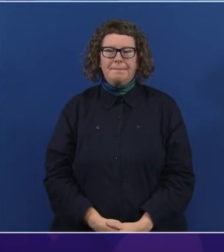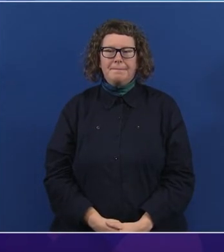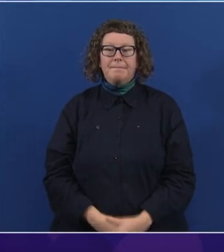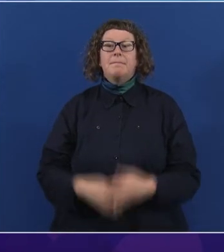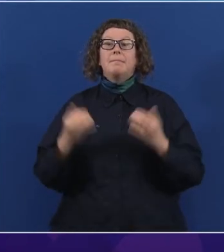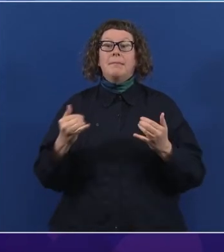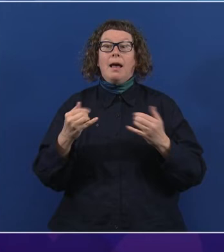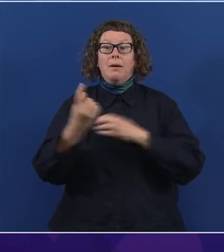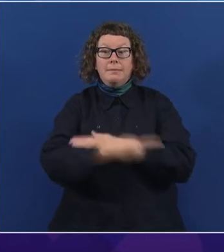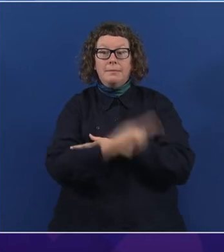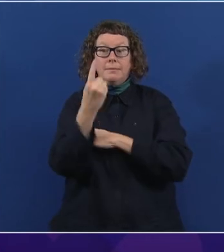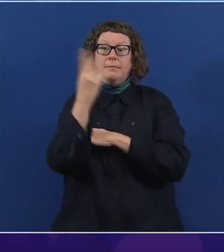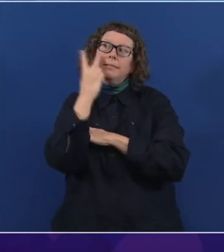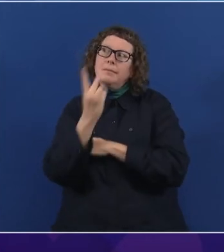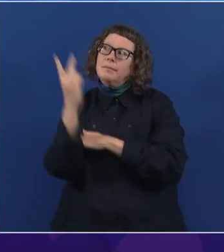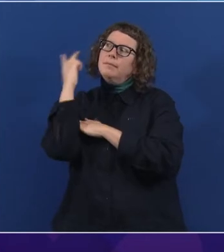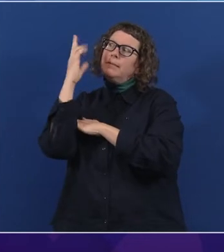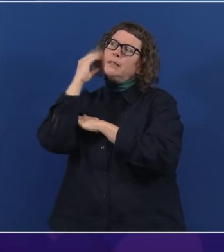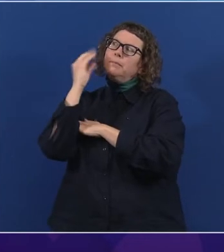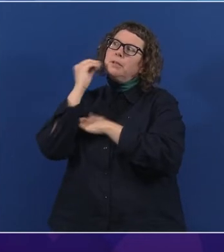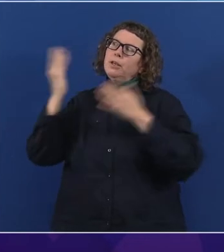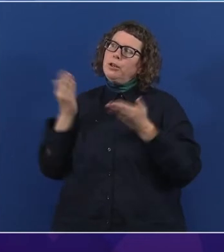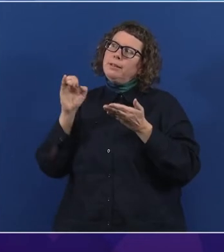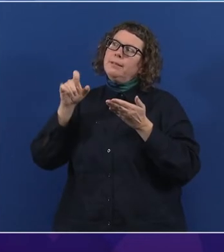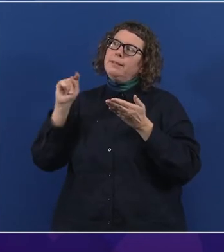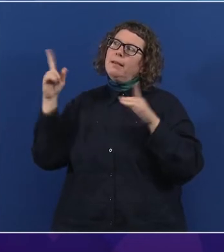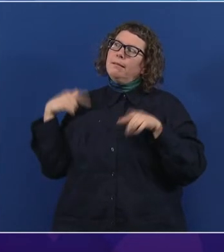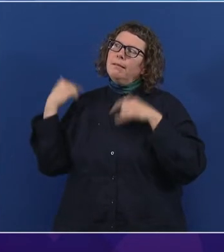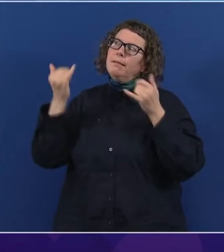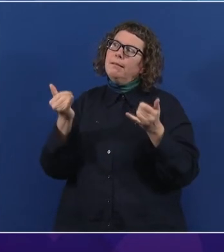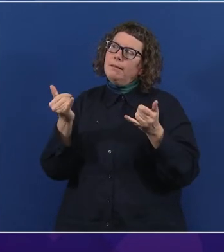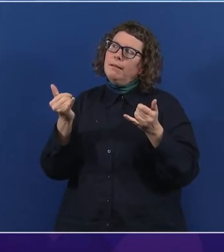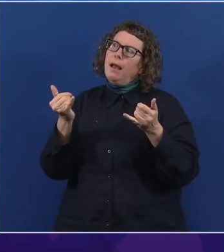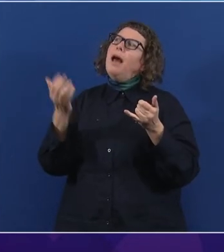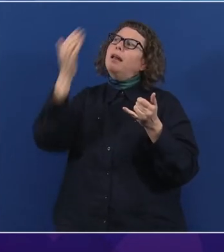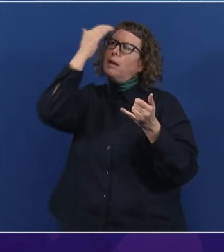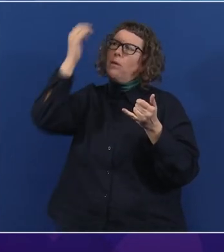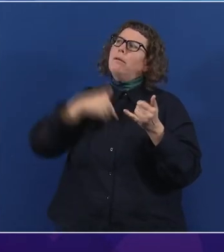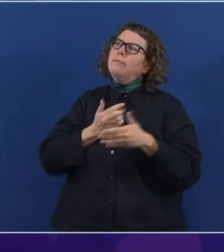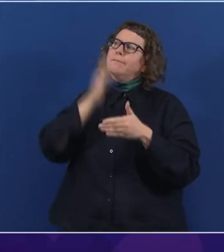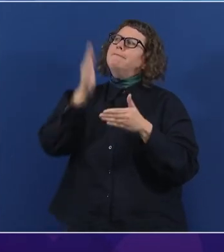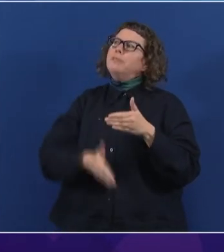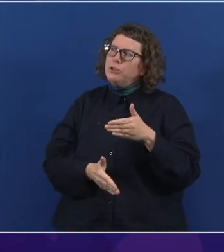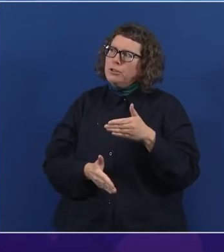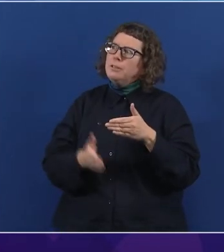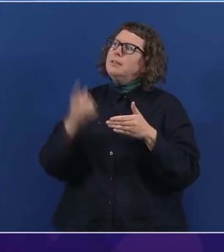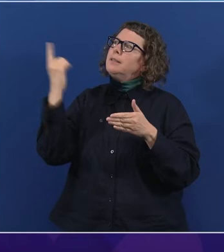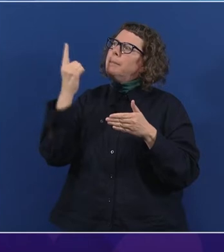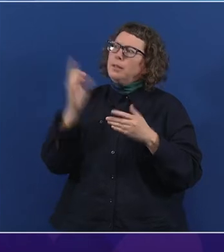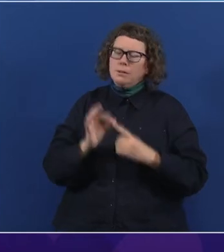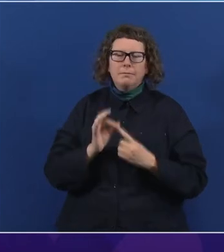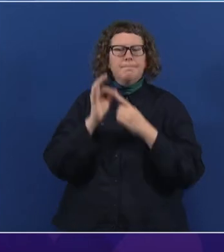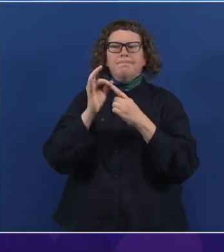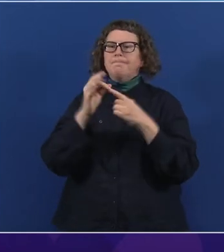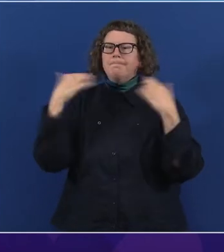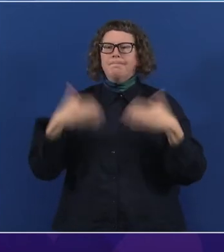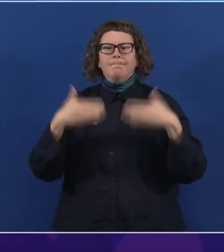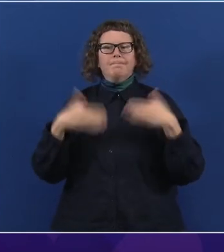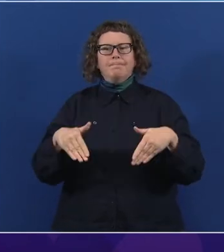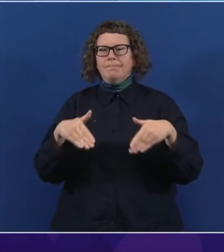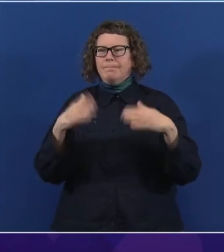It's a time to look back on your experiences at SAIT and know you've accomplished something truly